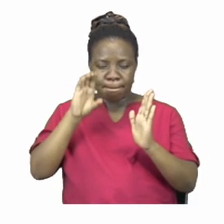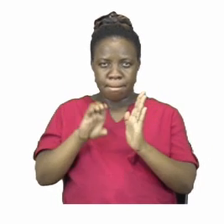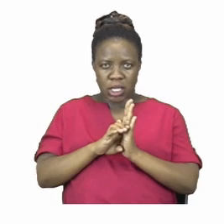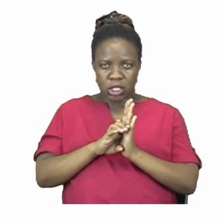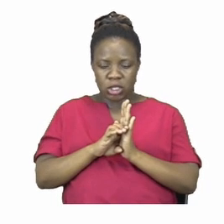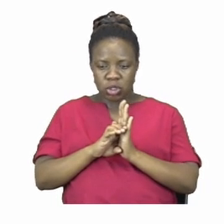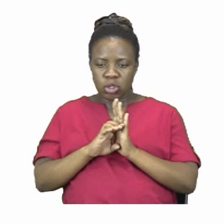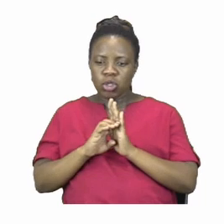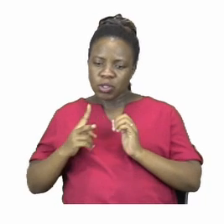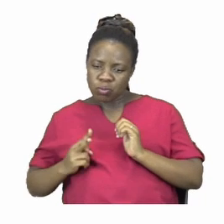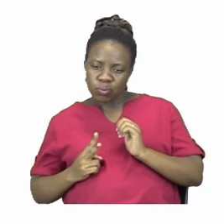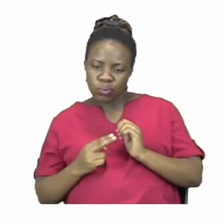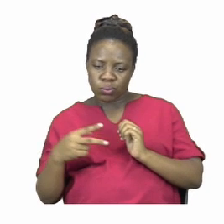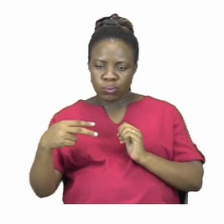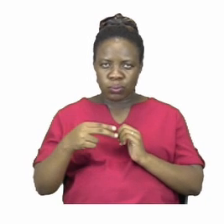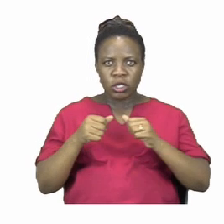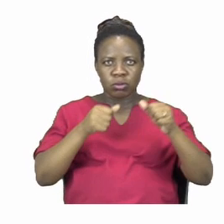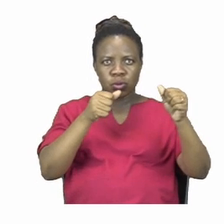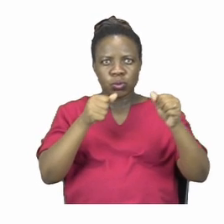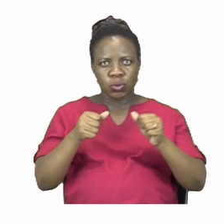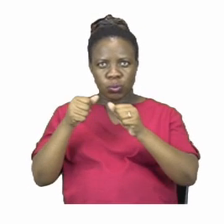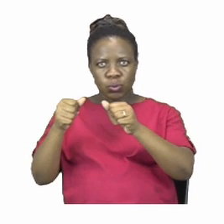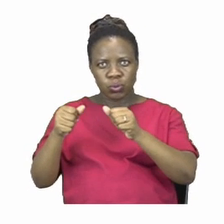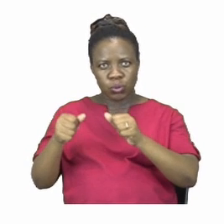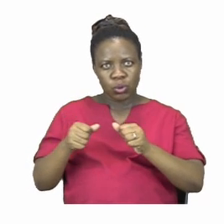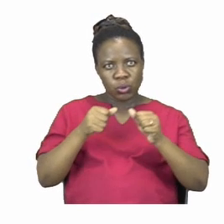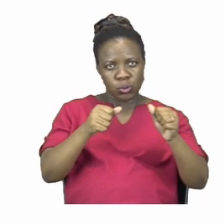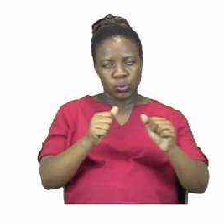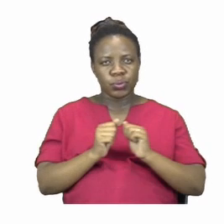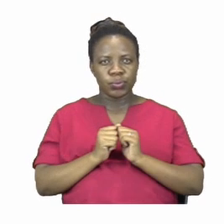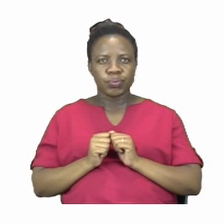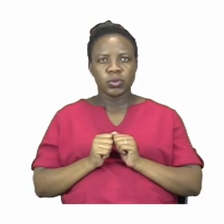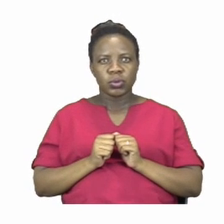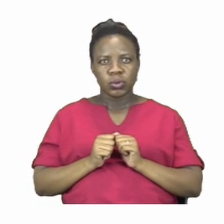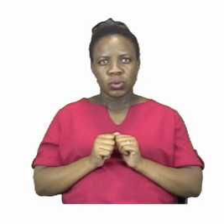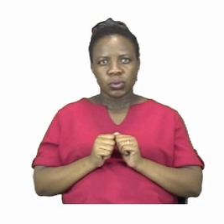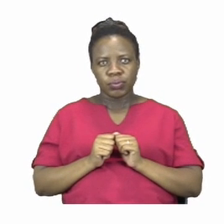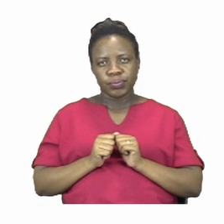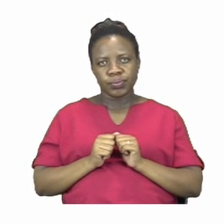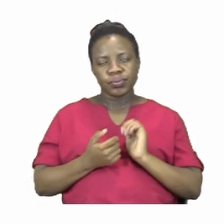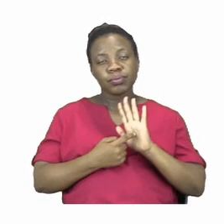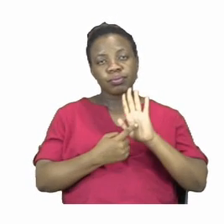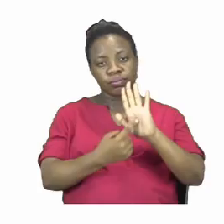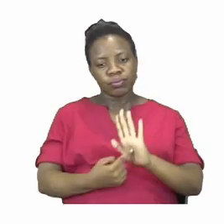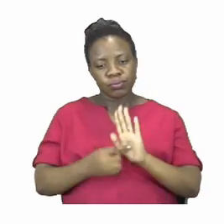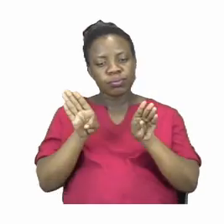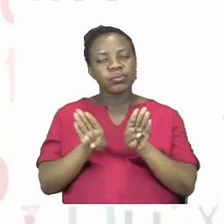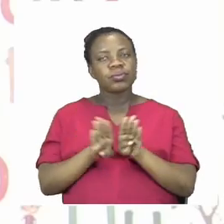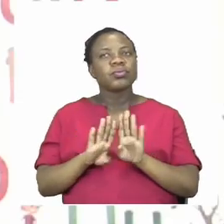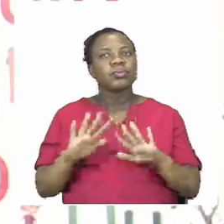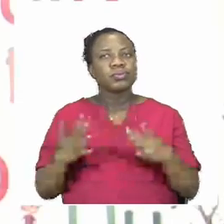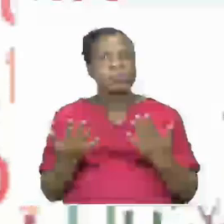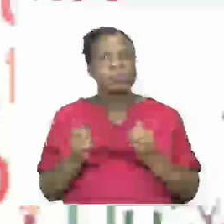of energy they produce. I've given you a clue for some of them, so you can take a look at the board. Now, the first